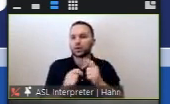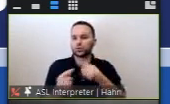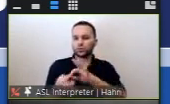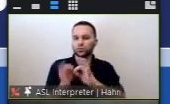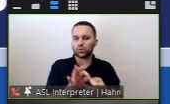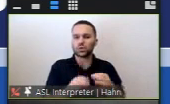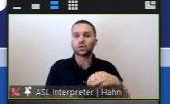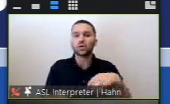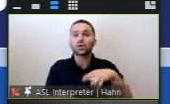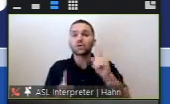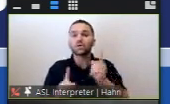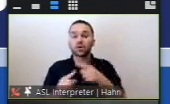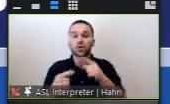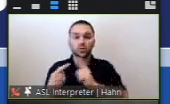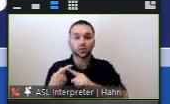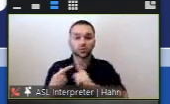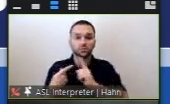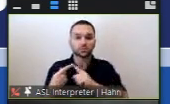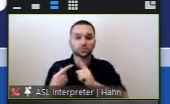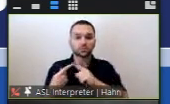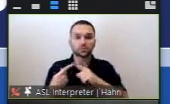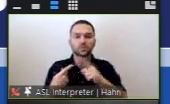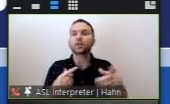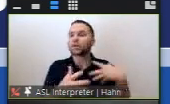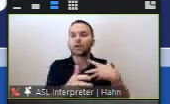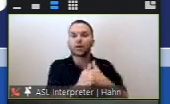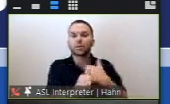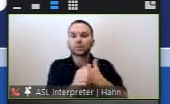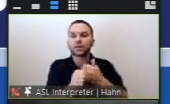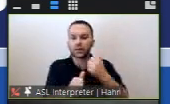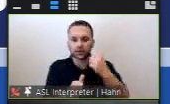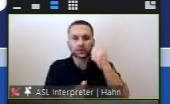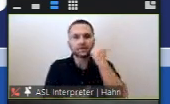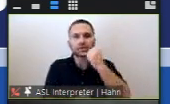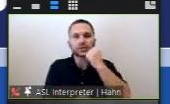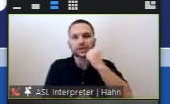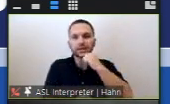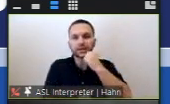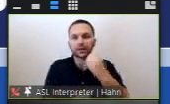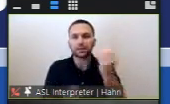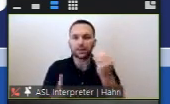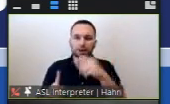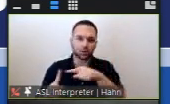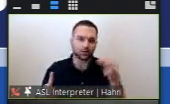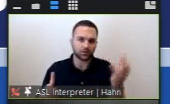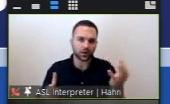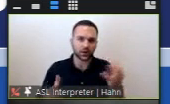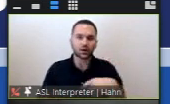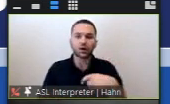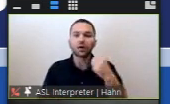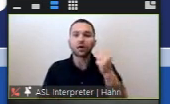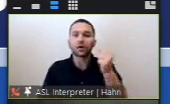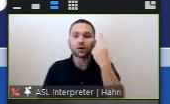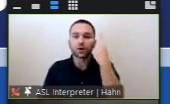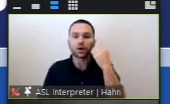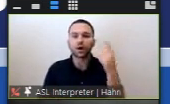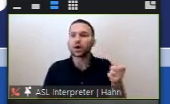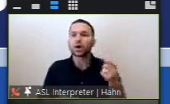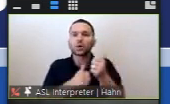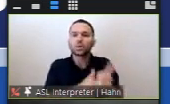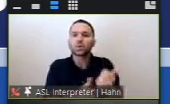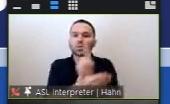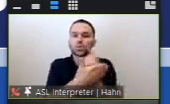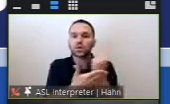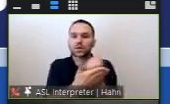be updated on every day of the week, so Monday through Friday, weekdays. But what you're going to notice is that these are weekly data, and what will appear